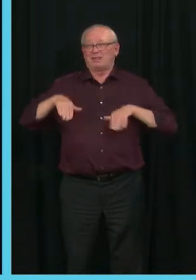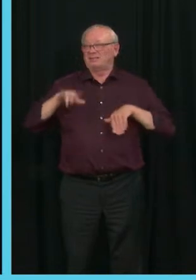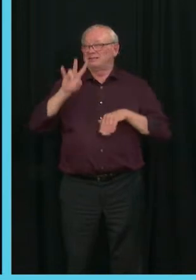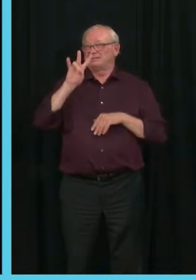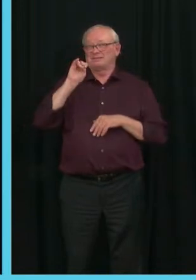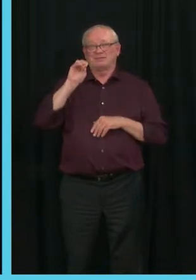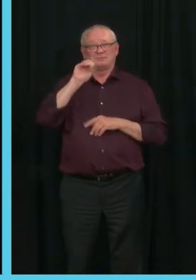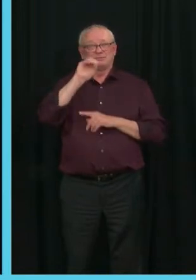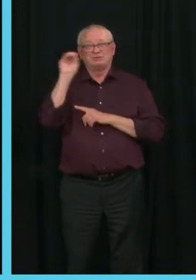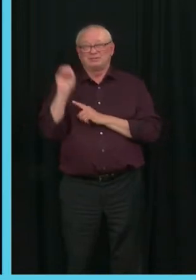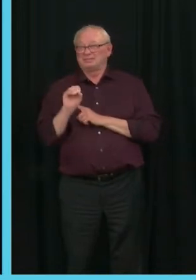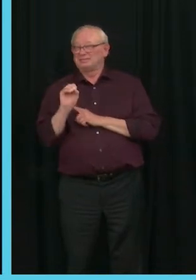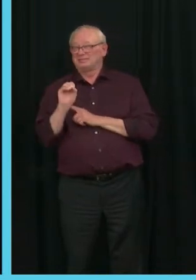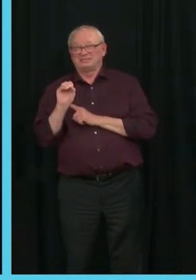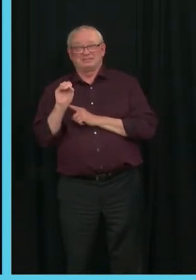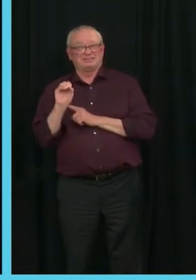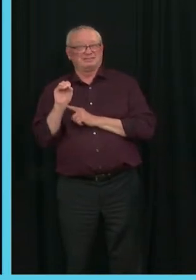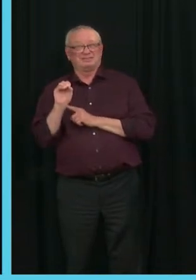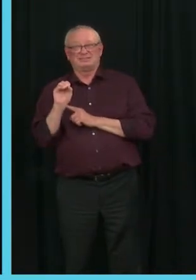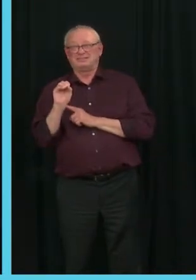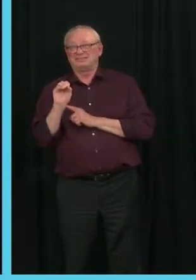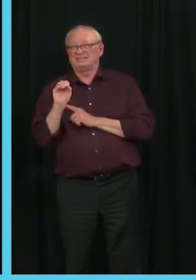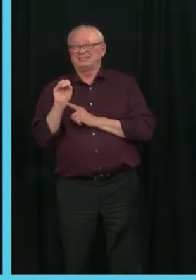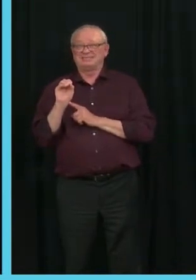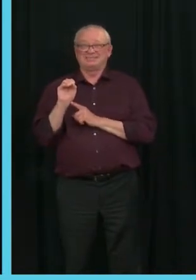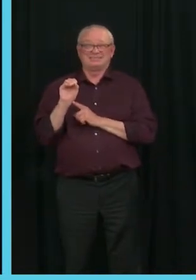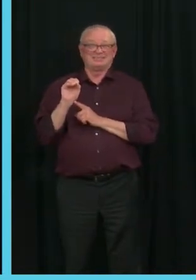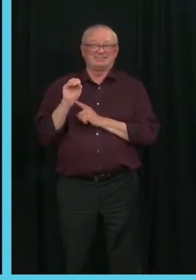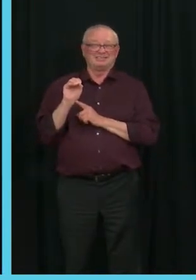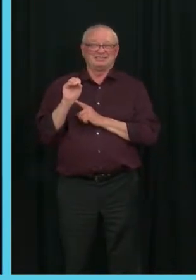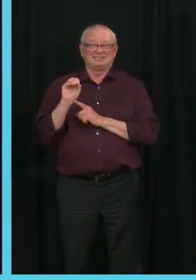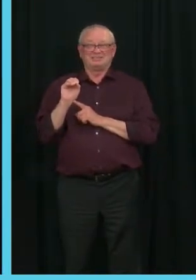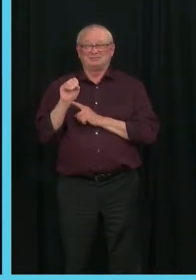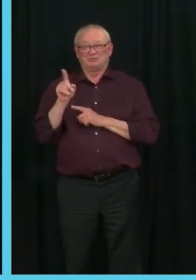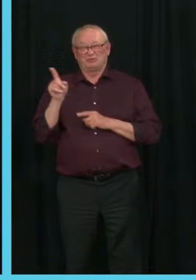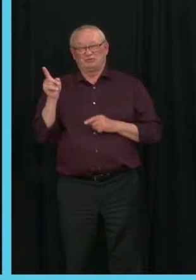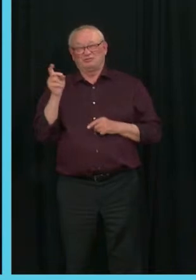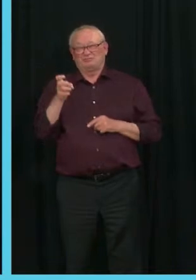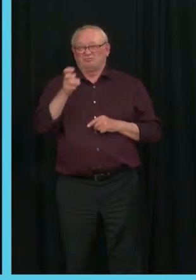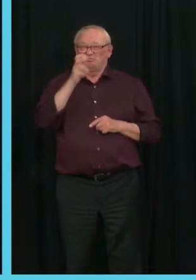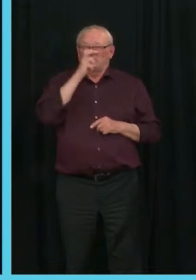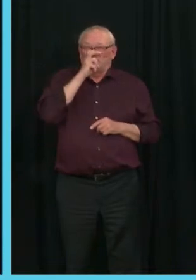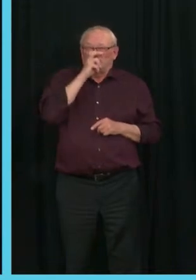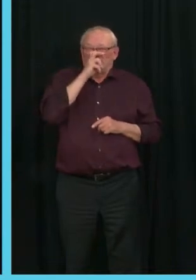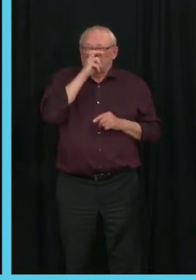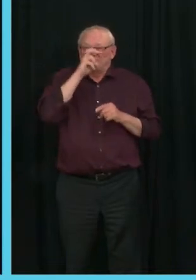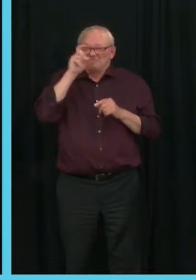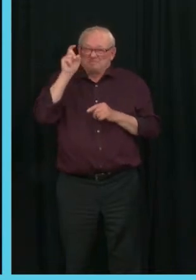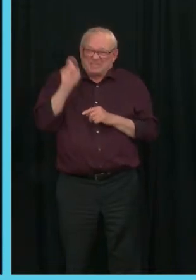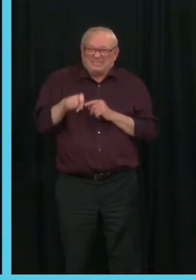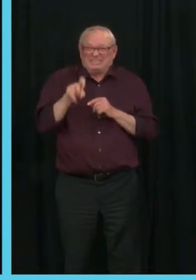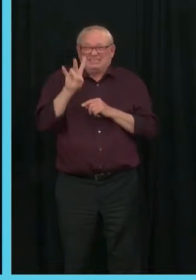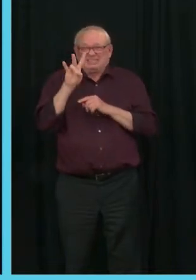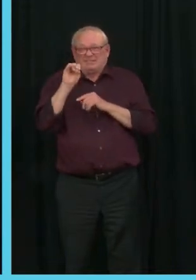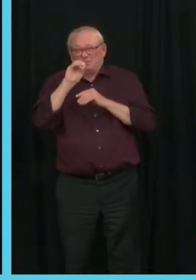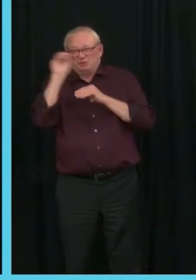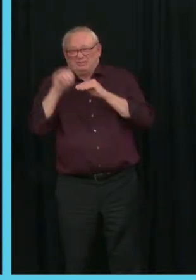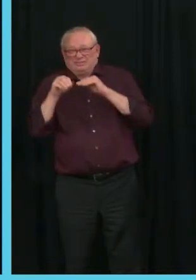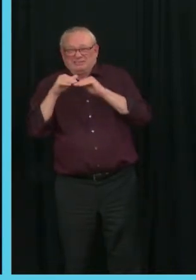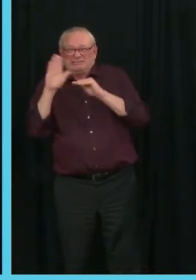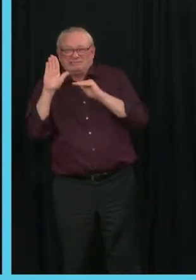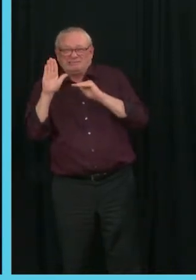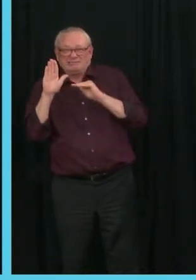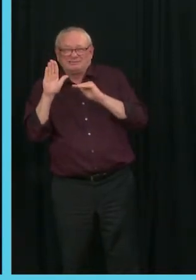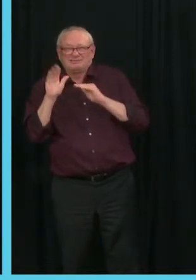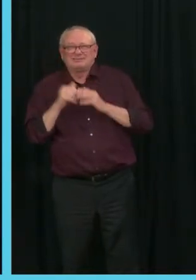end of July? Are you going to hold firm to that number? Well, first of all, just an update on the stats here.